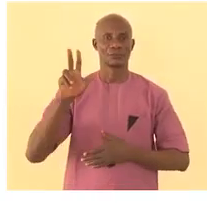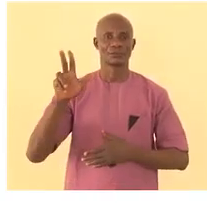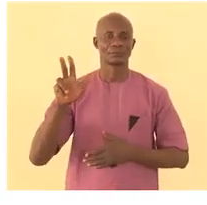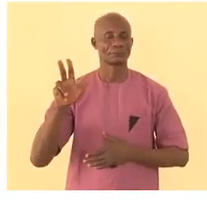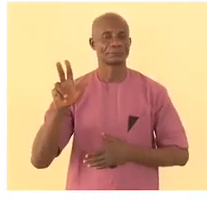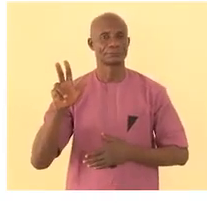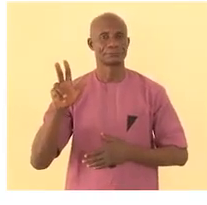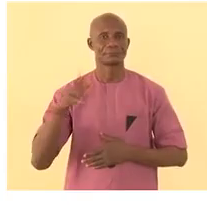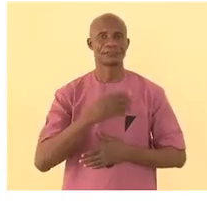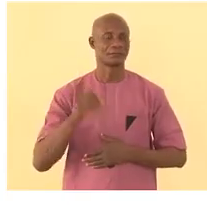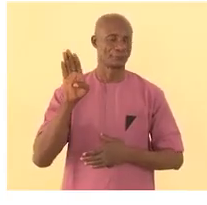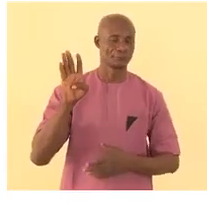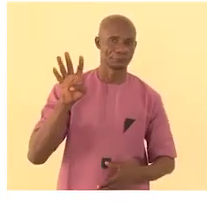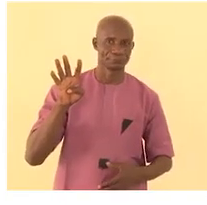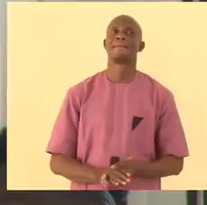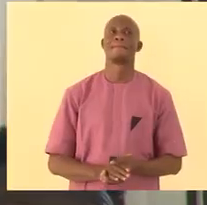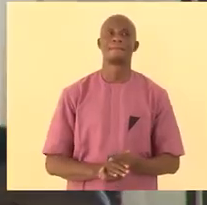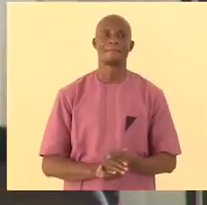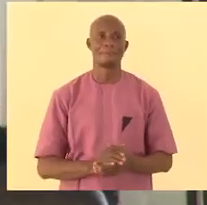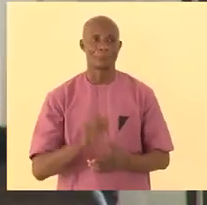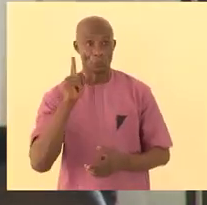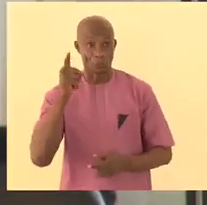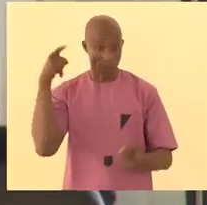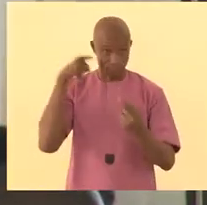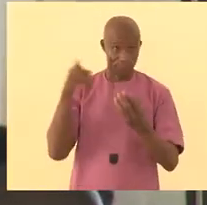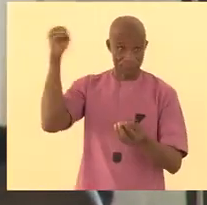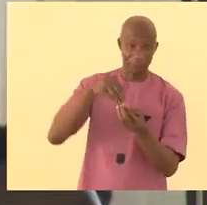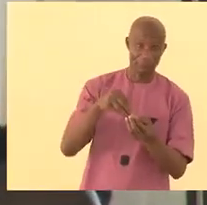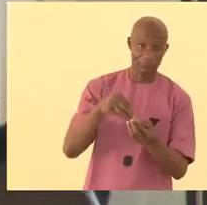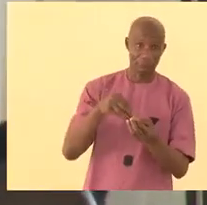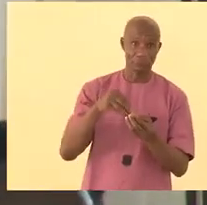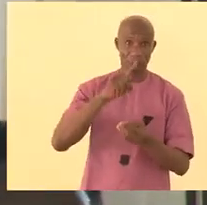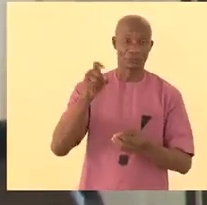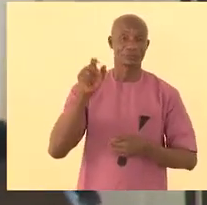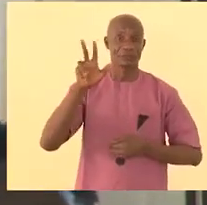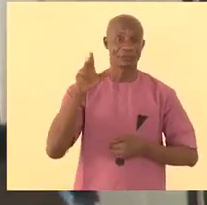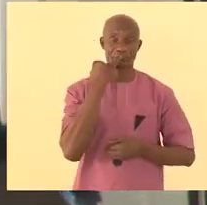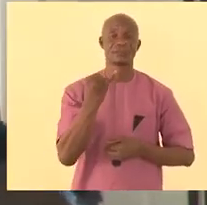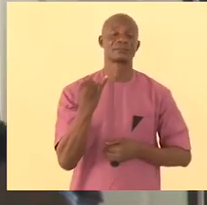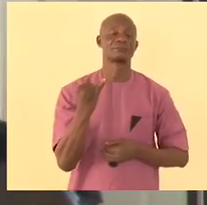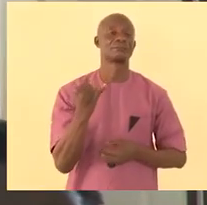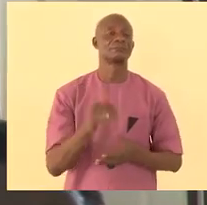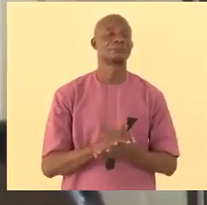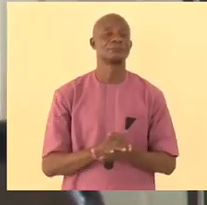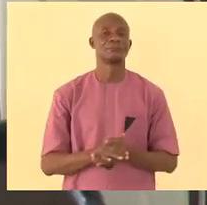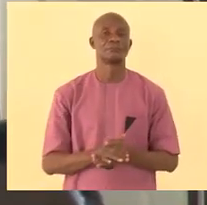3 and 4. One of the qualities I want to add to question number 3 is truth.